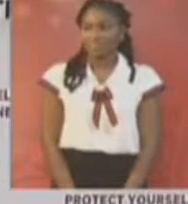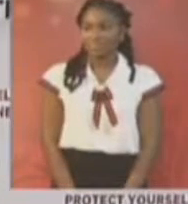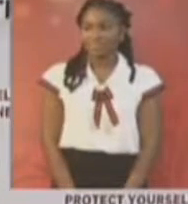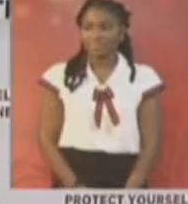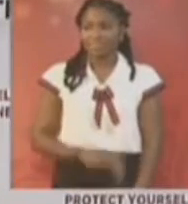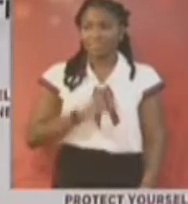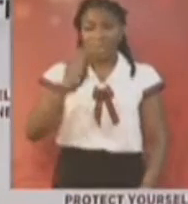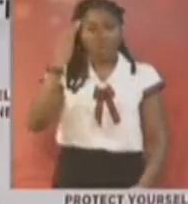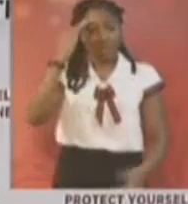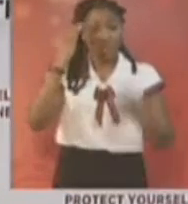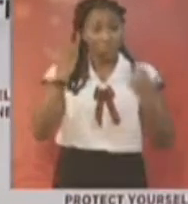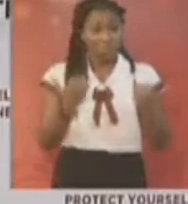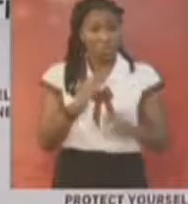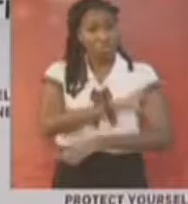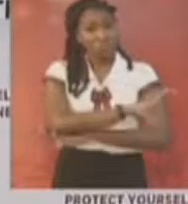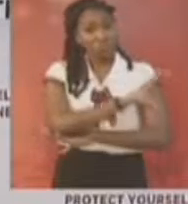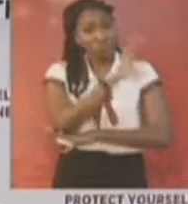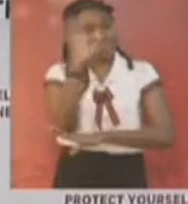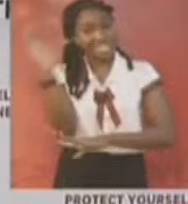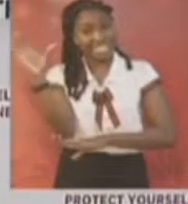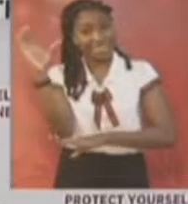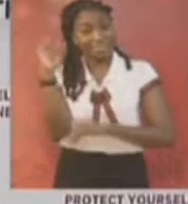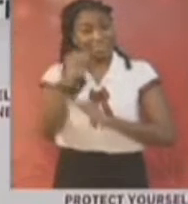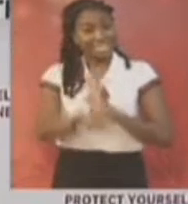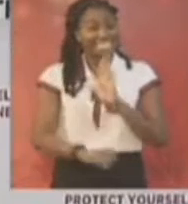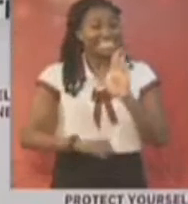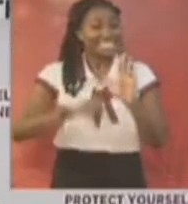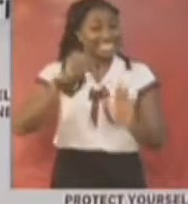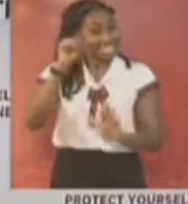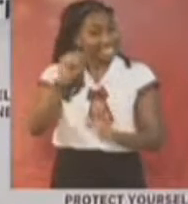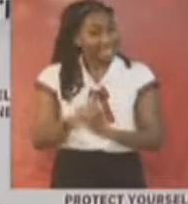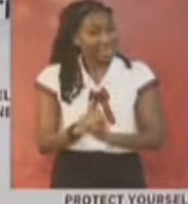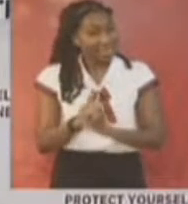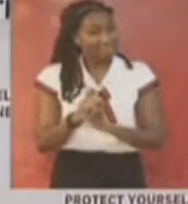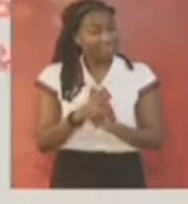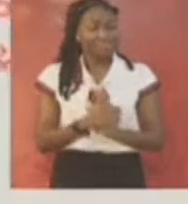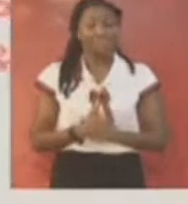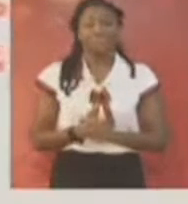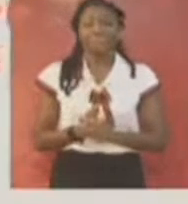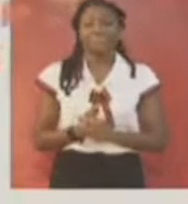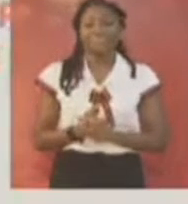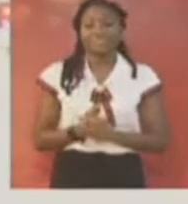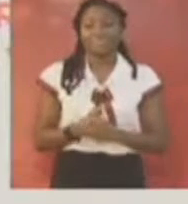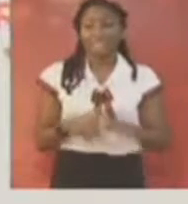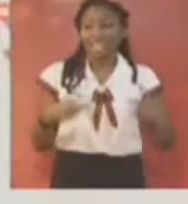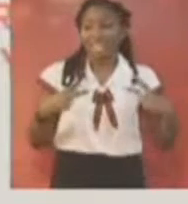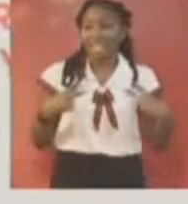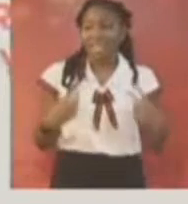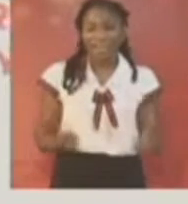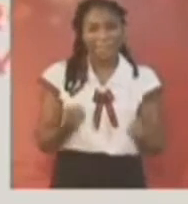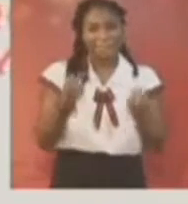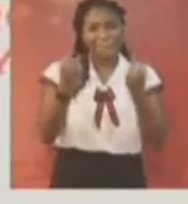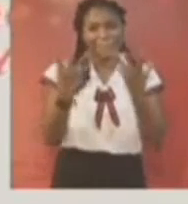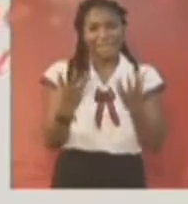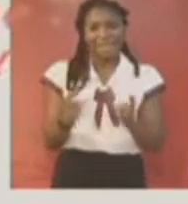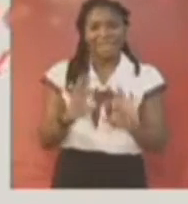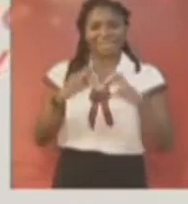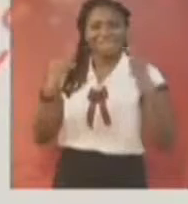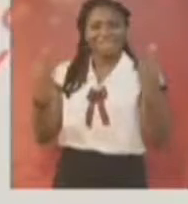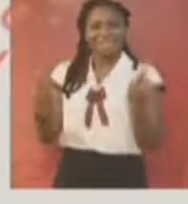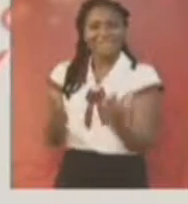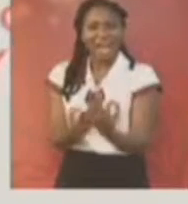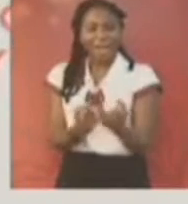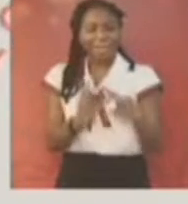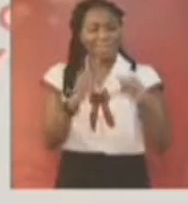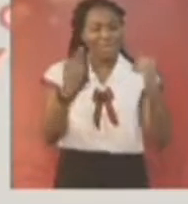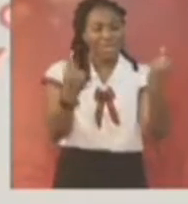with the Christmas season coming around and which we are in, there have been a lot of family gatherings, and we have been